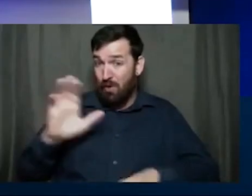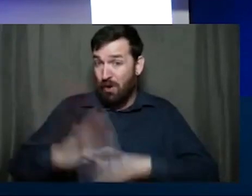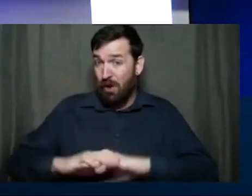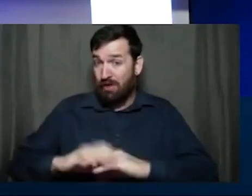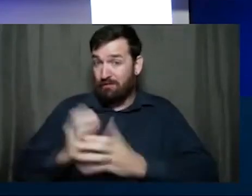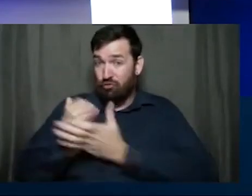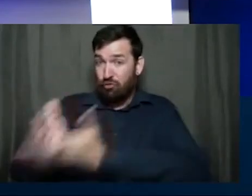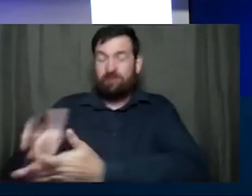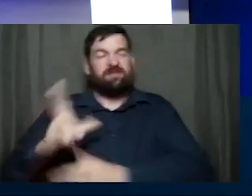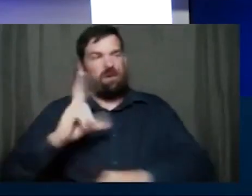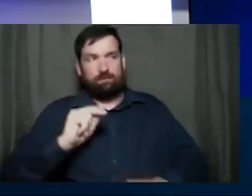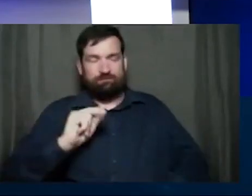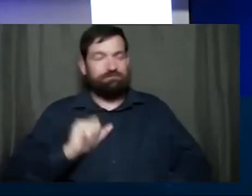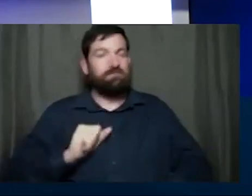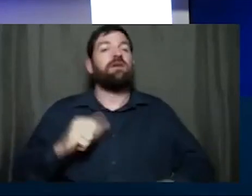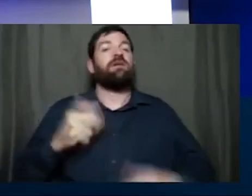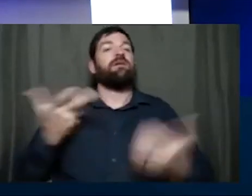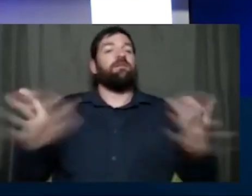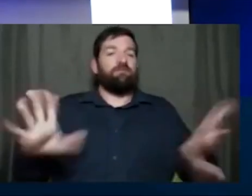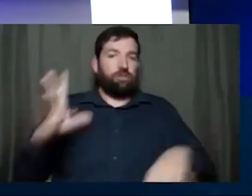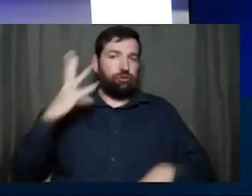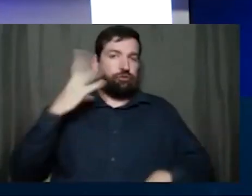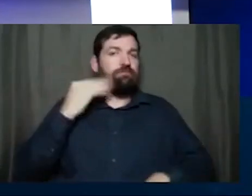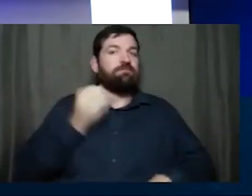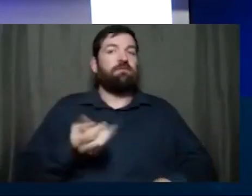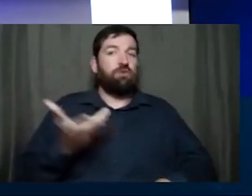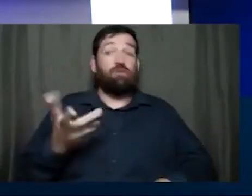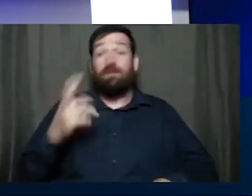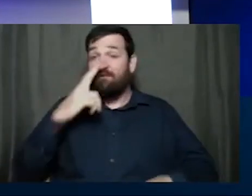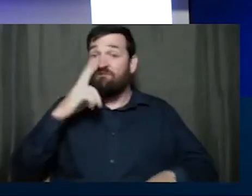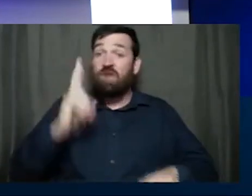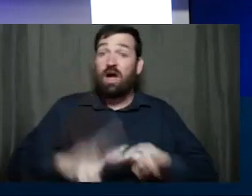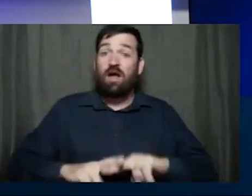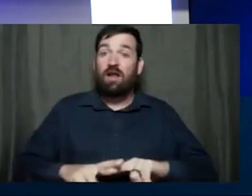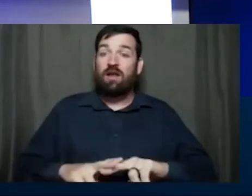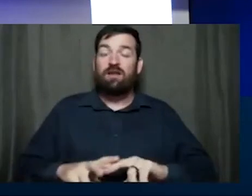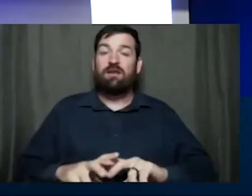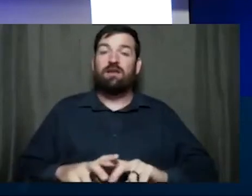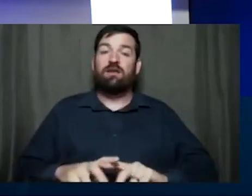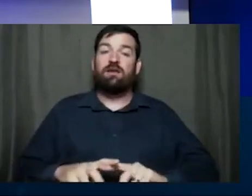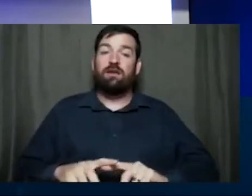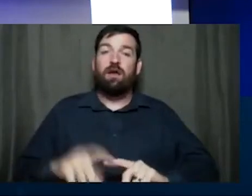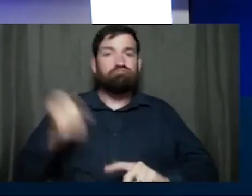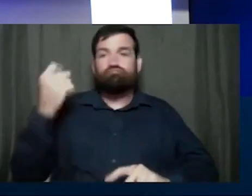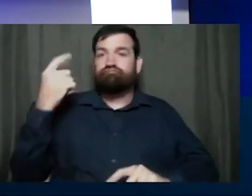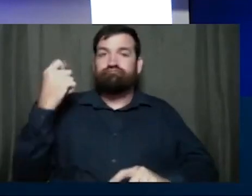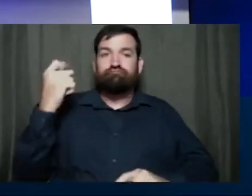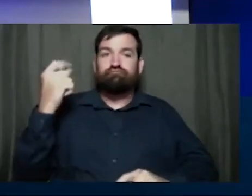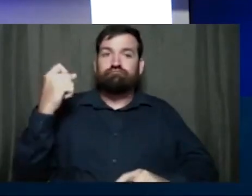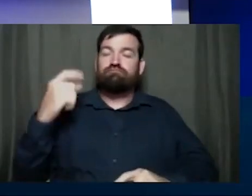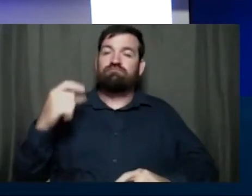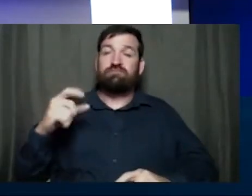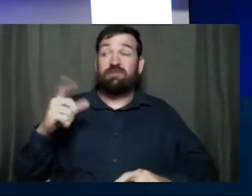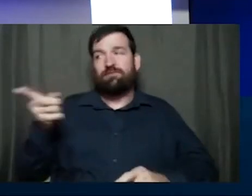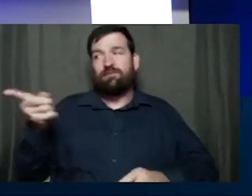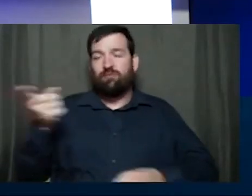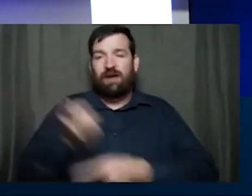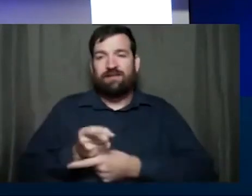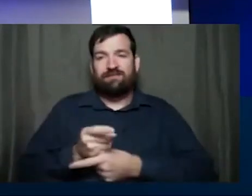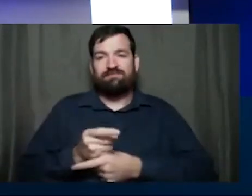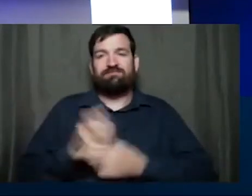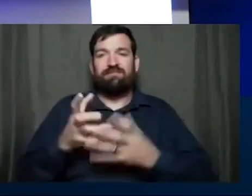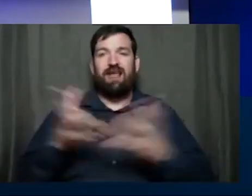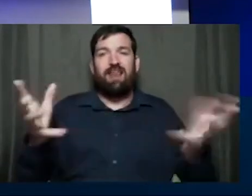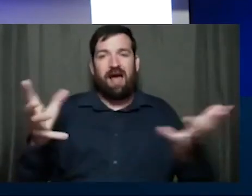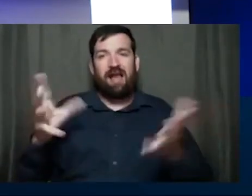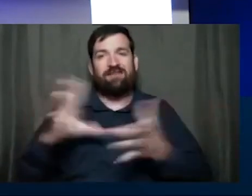Yeah, I've gone on a couple of cruises and they are fun, and I don't want, I get that. I know it just, you're right. We hear a lot of now with the news and